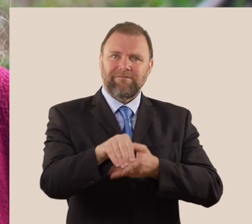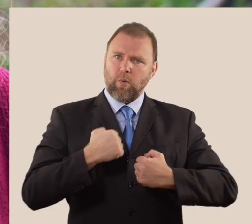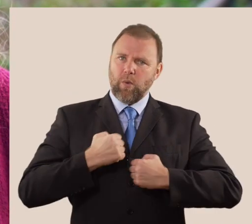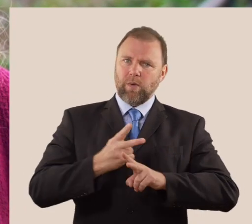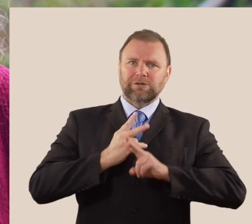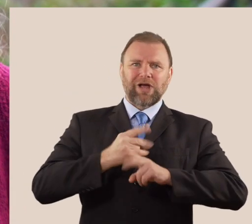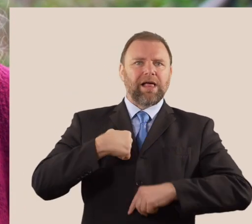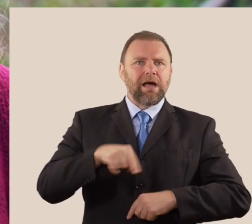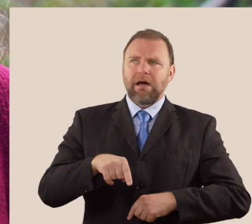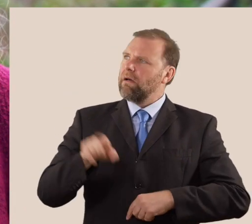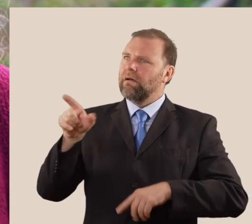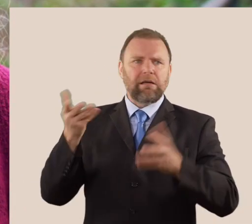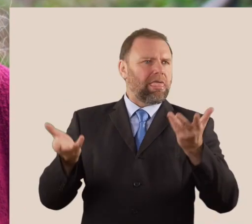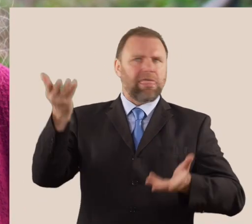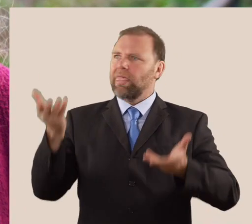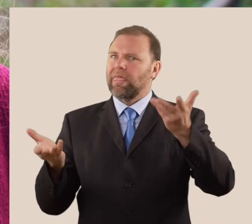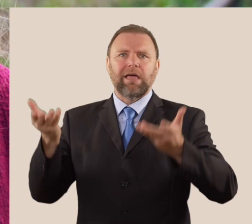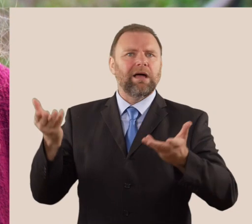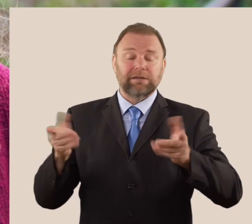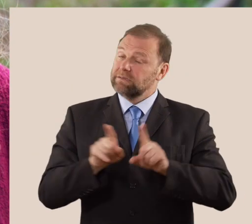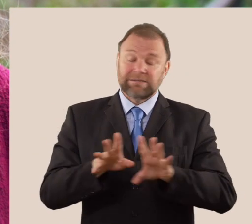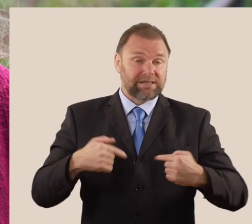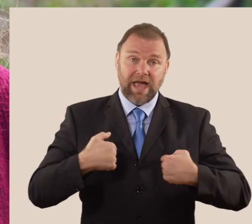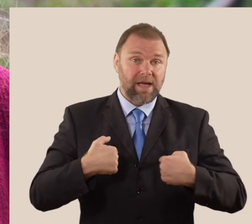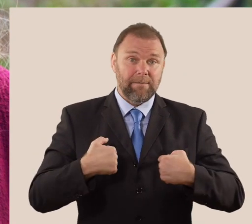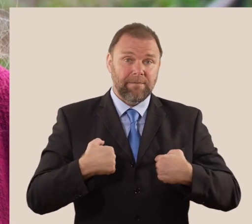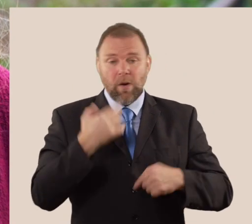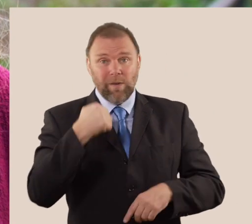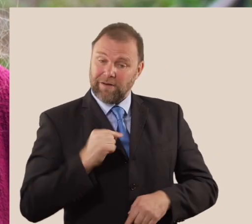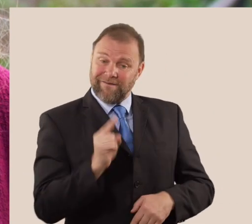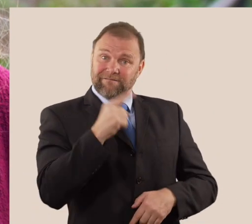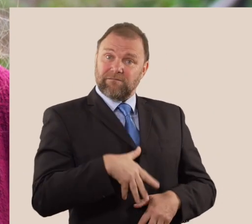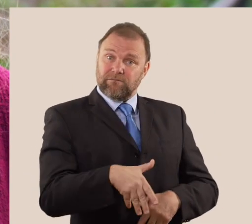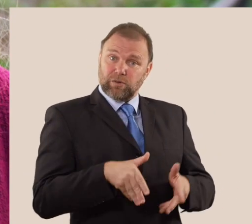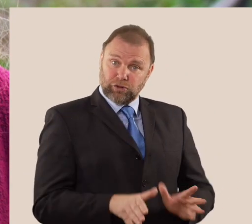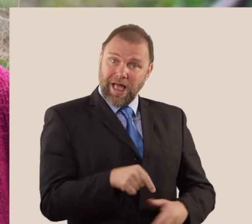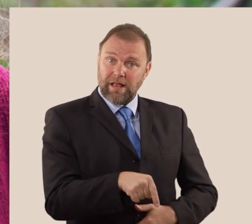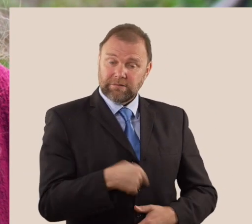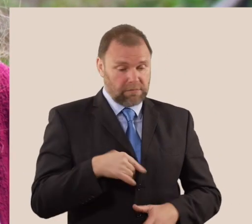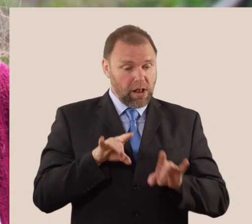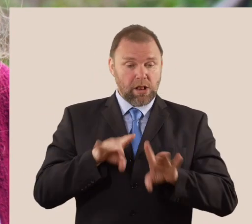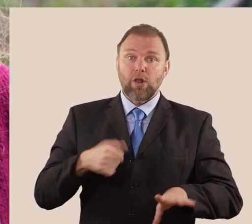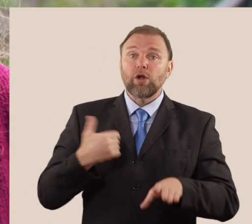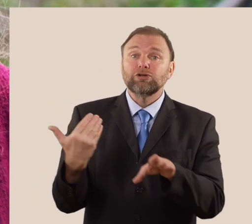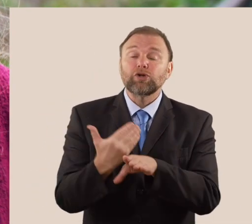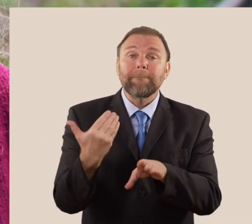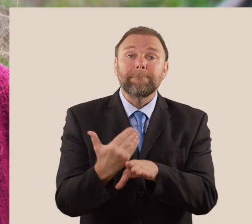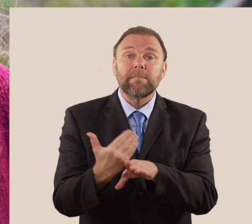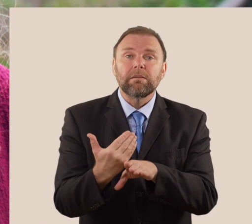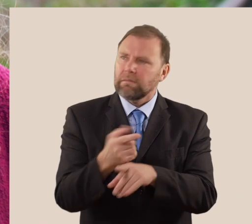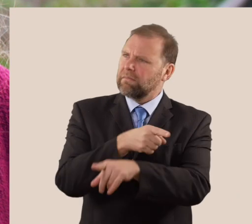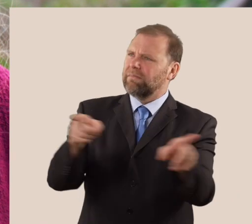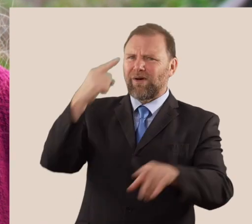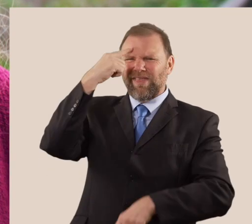than she could earn. And that's the same for me. I lost my job when I had my first child. Many people think that